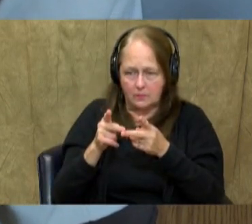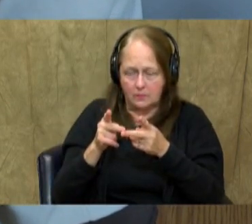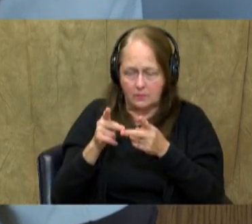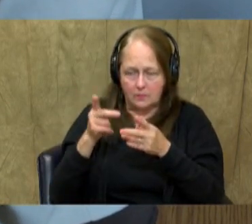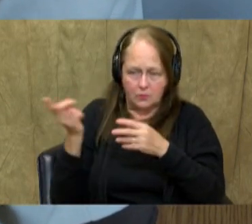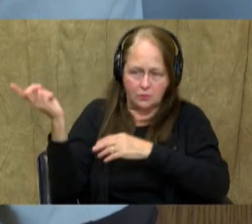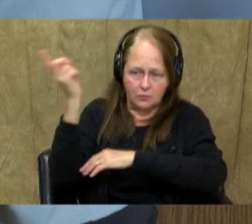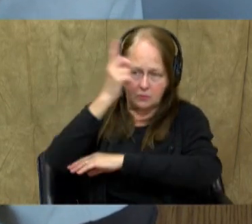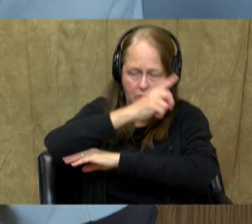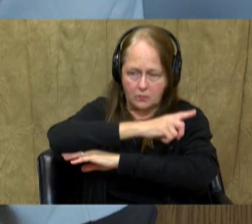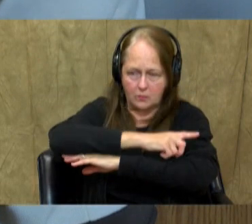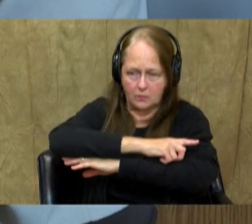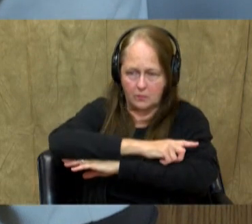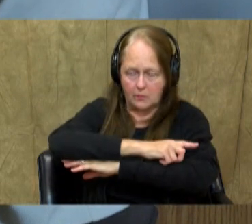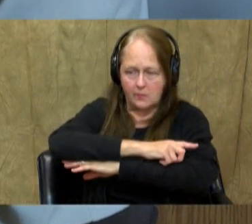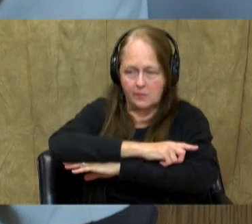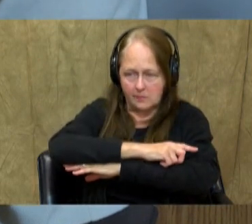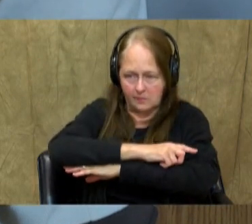during the day.